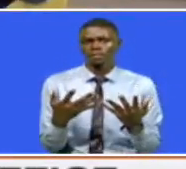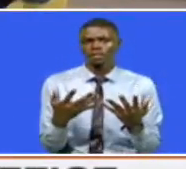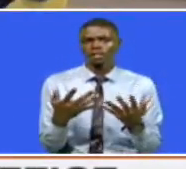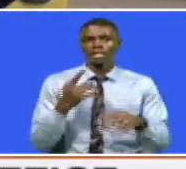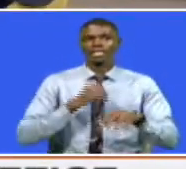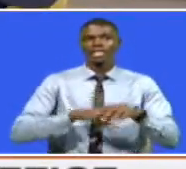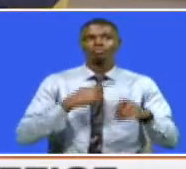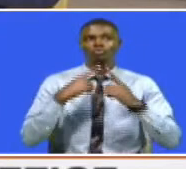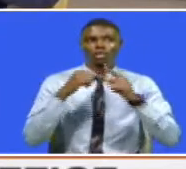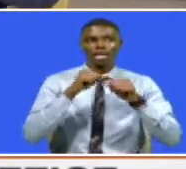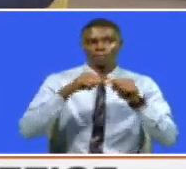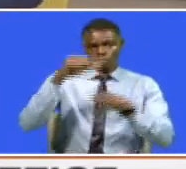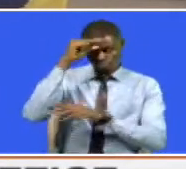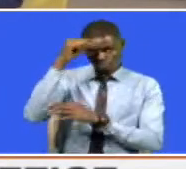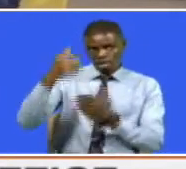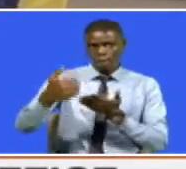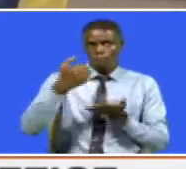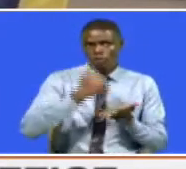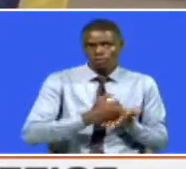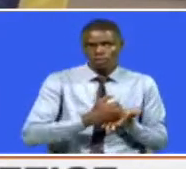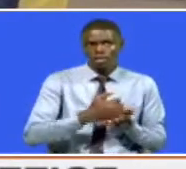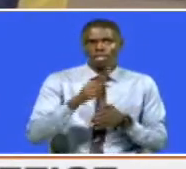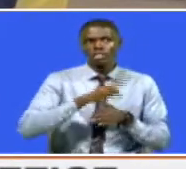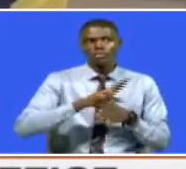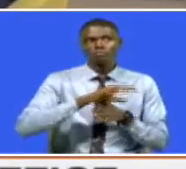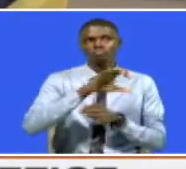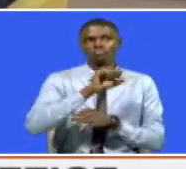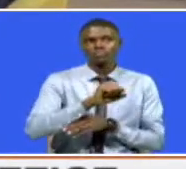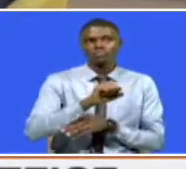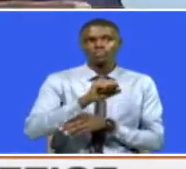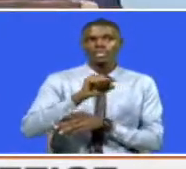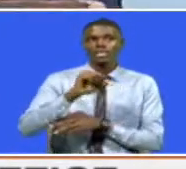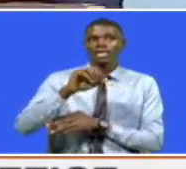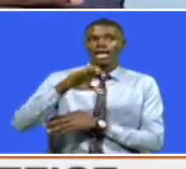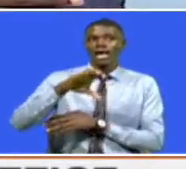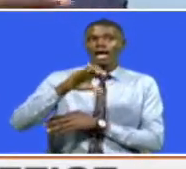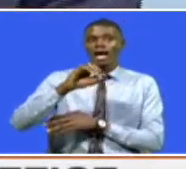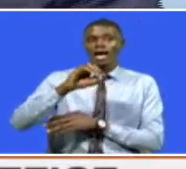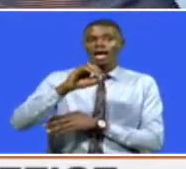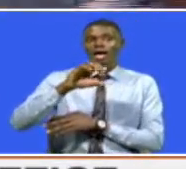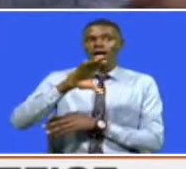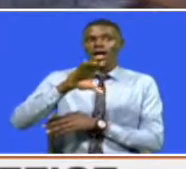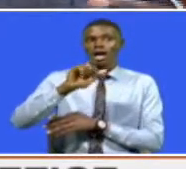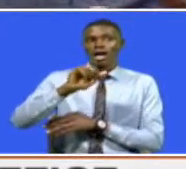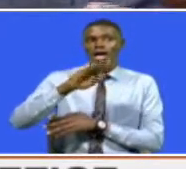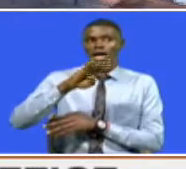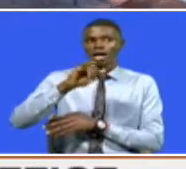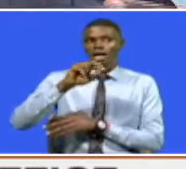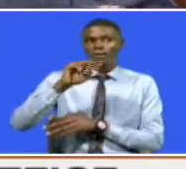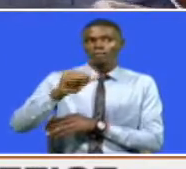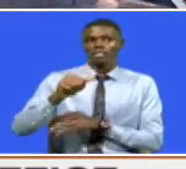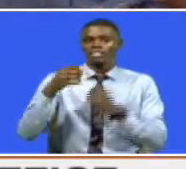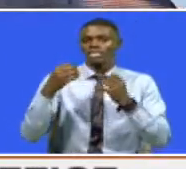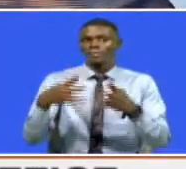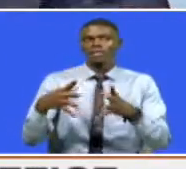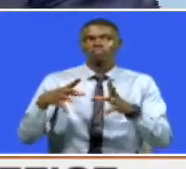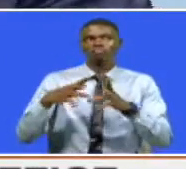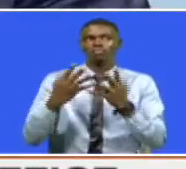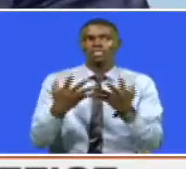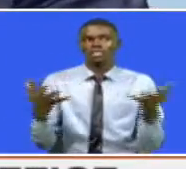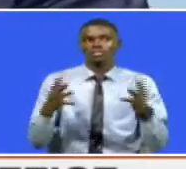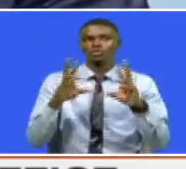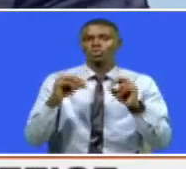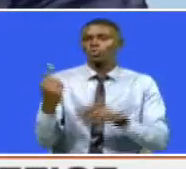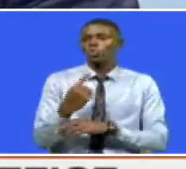about government appointments, it is just that the cabinet. The cabinet is configured of so many components. It is not